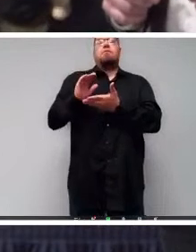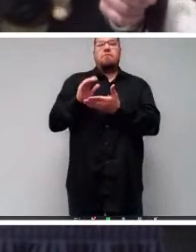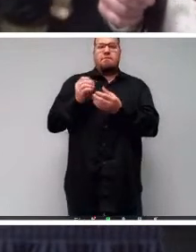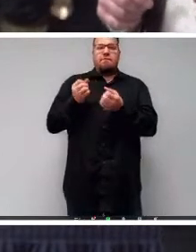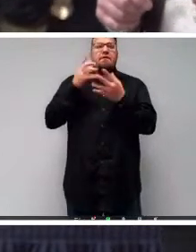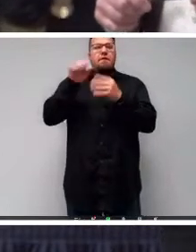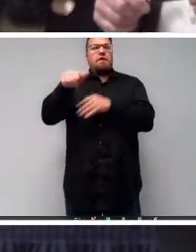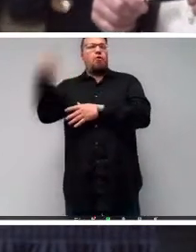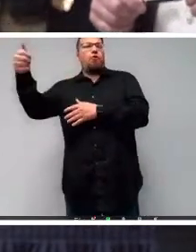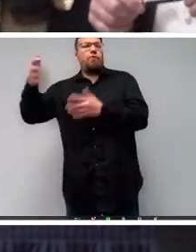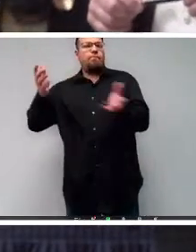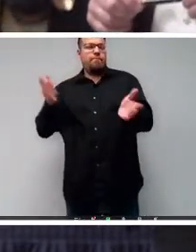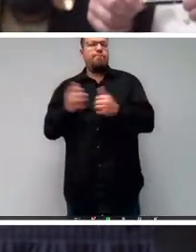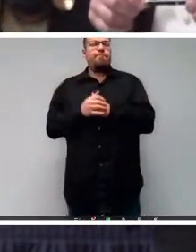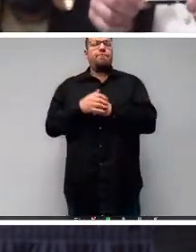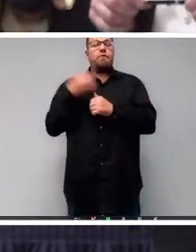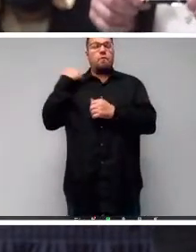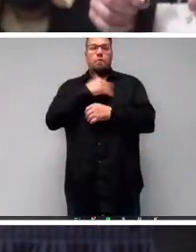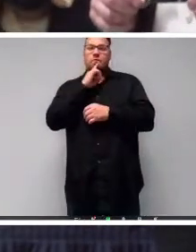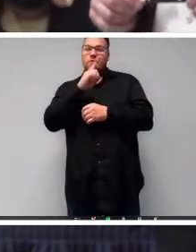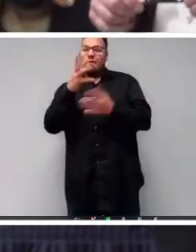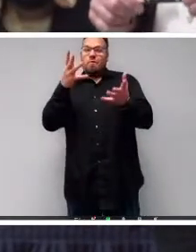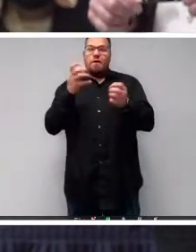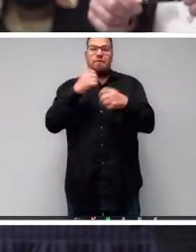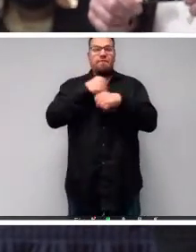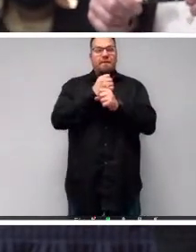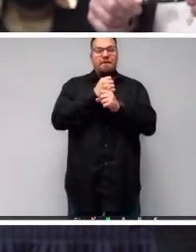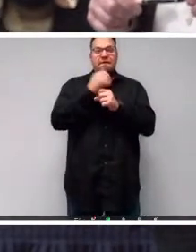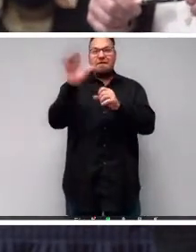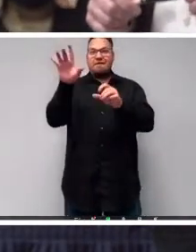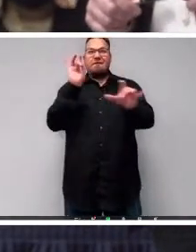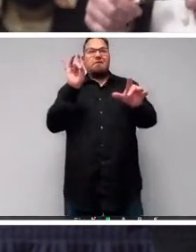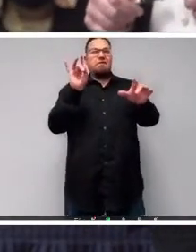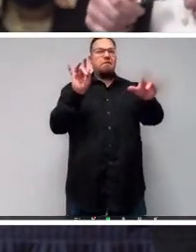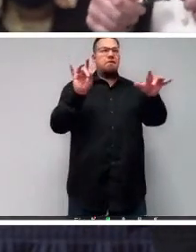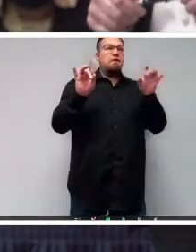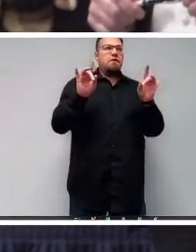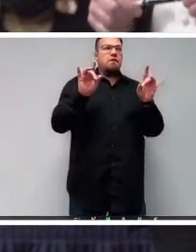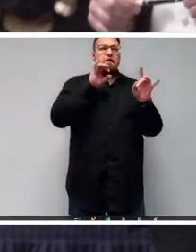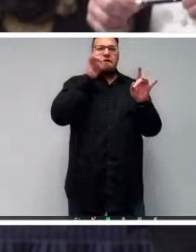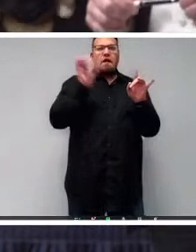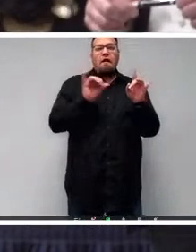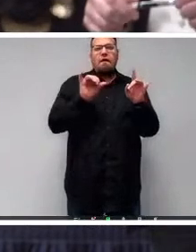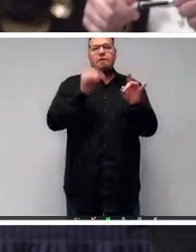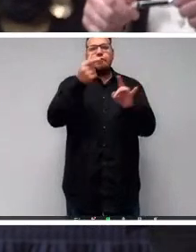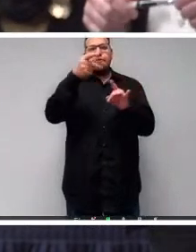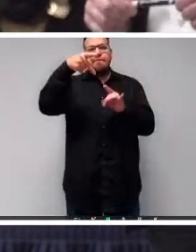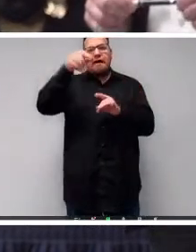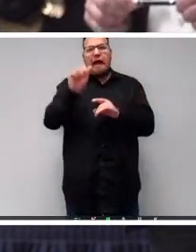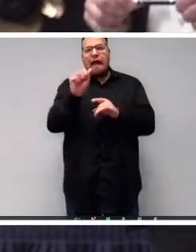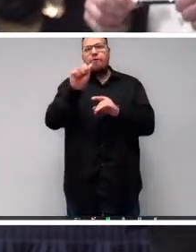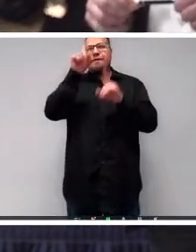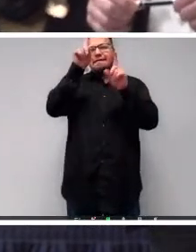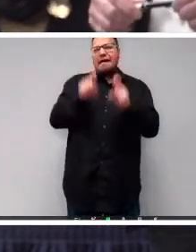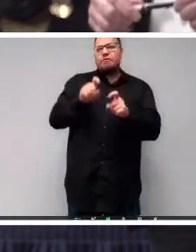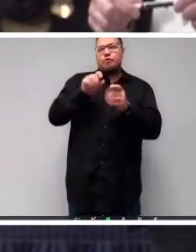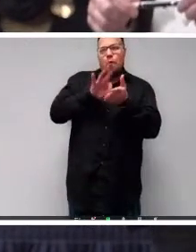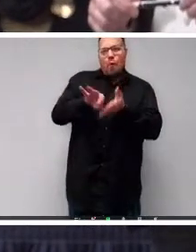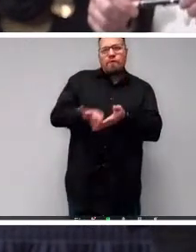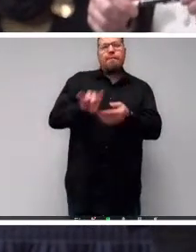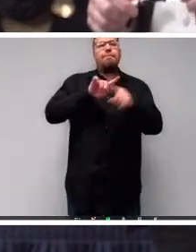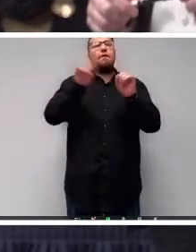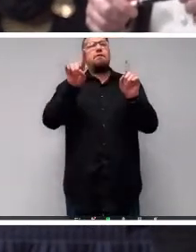And we really want to make selections not based on things like GPA and test scores, but based on